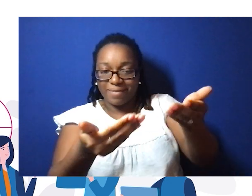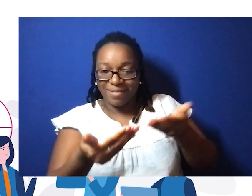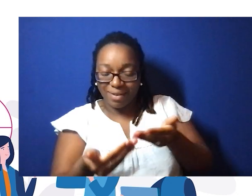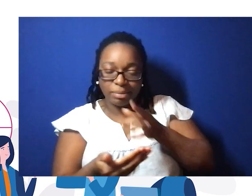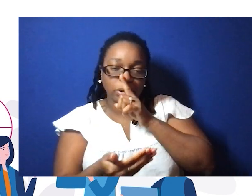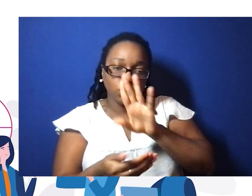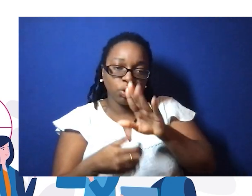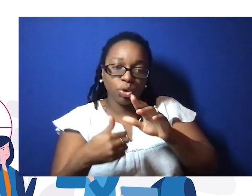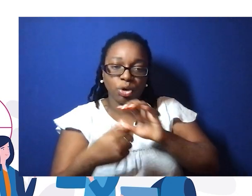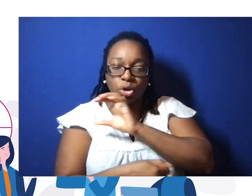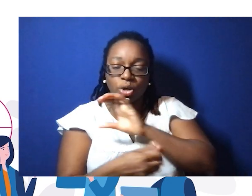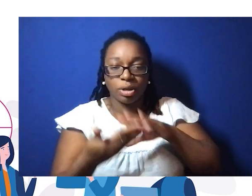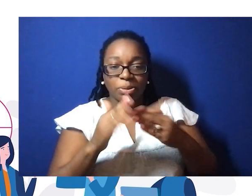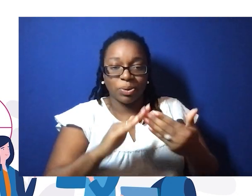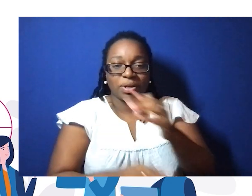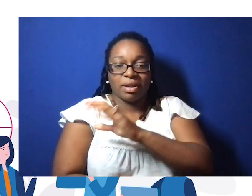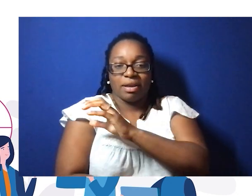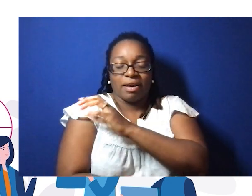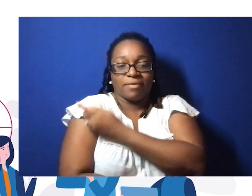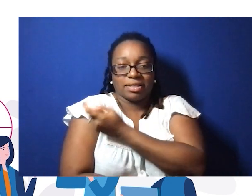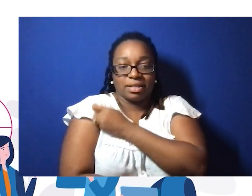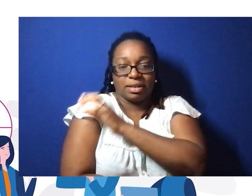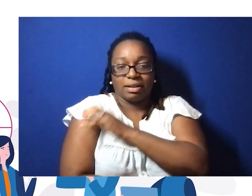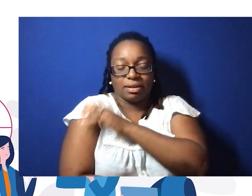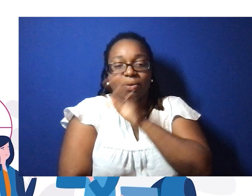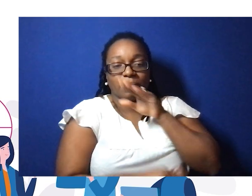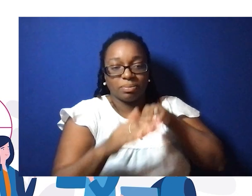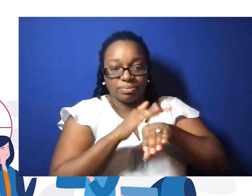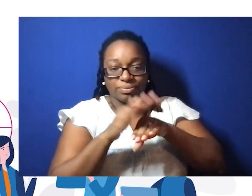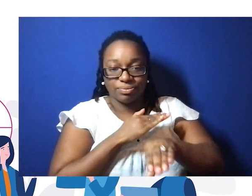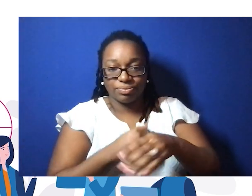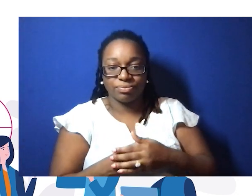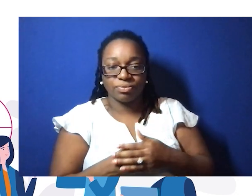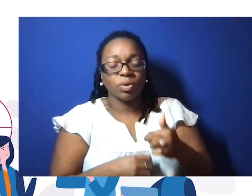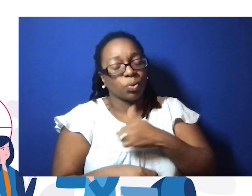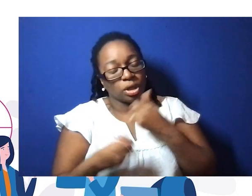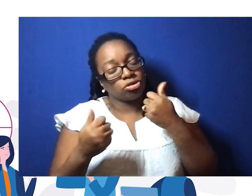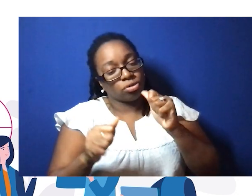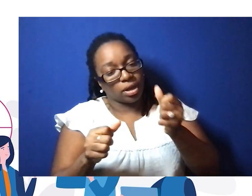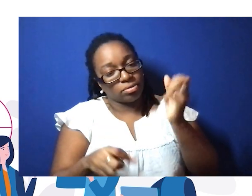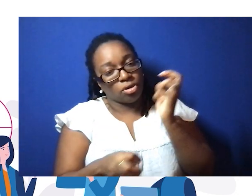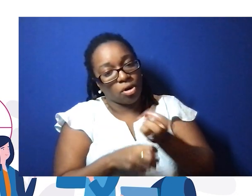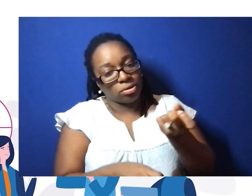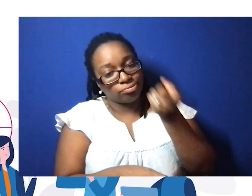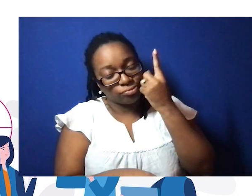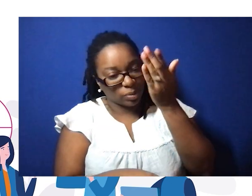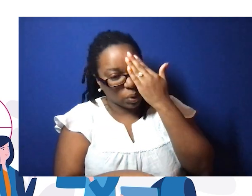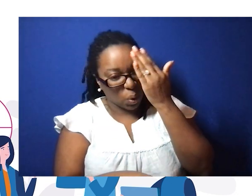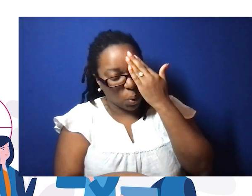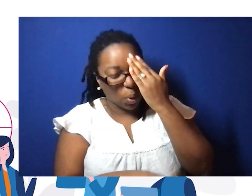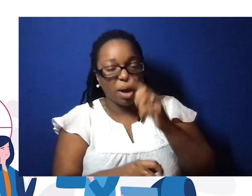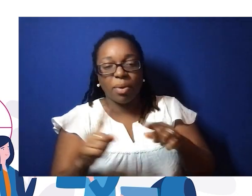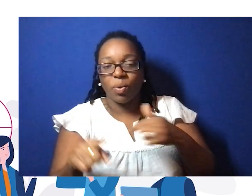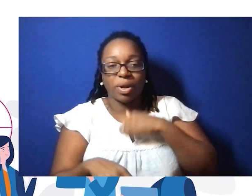with making sure your community vaccination clinics are accessible. Hard as we may try, and as well intentioned as we may